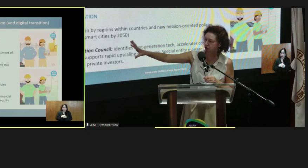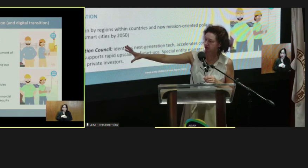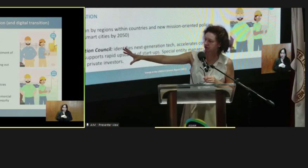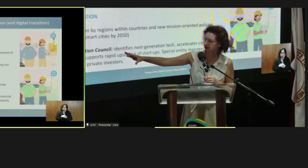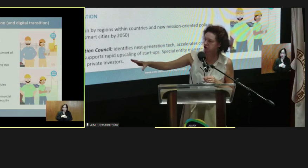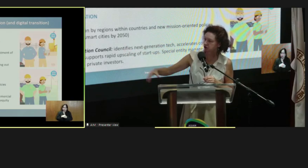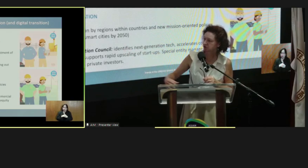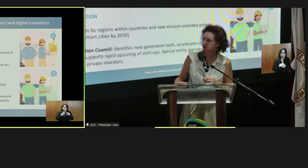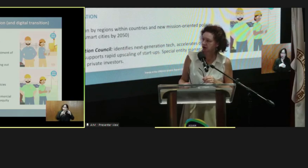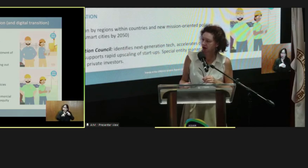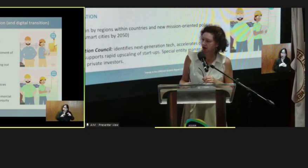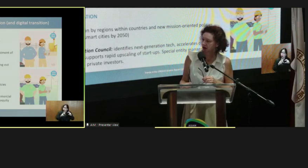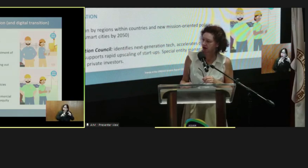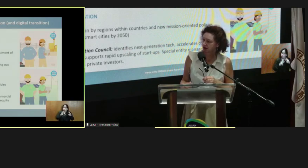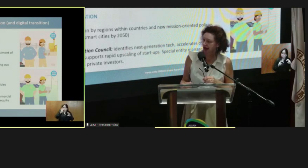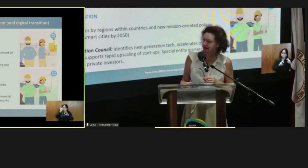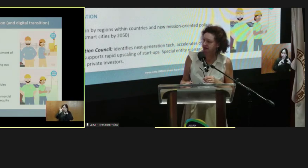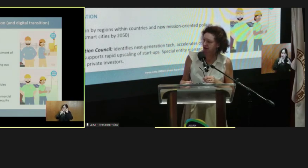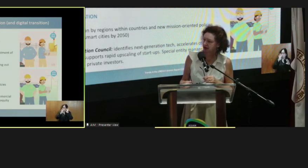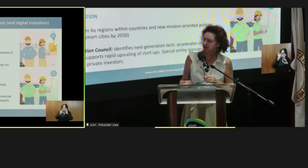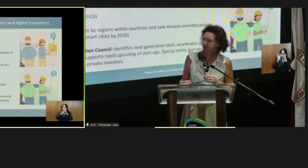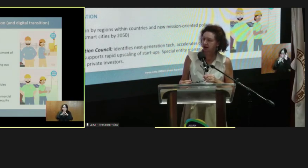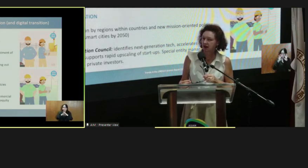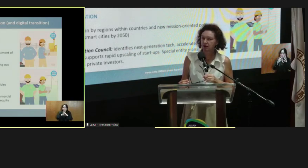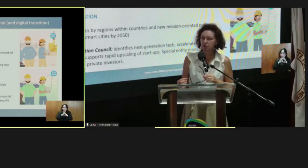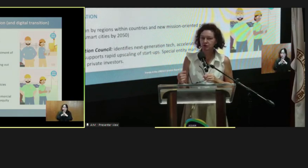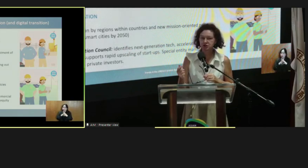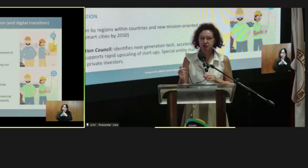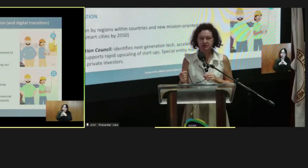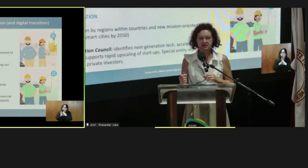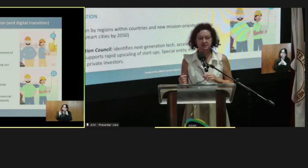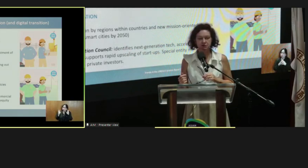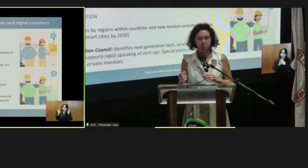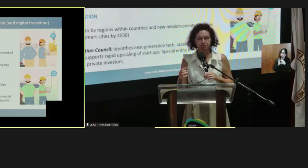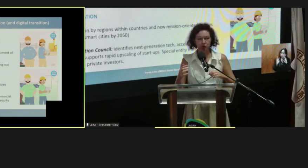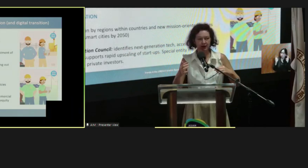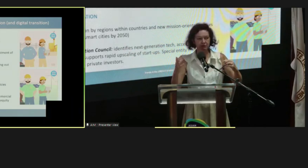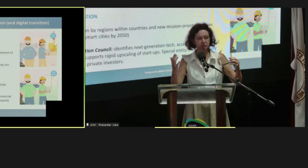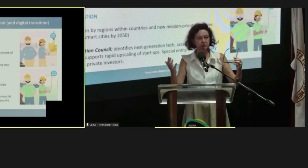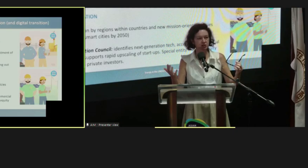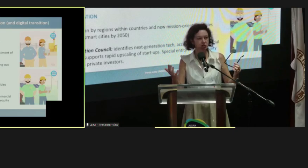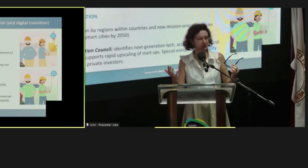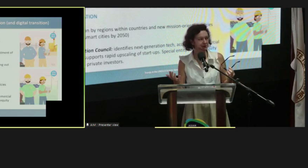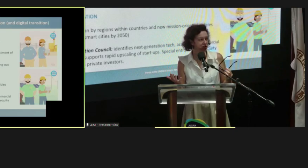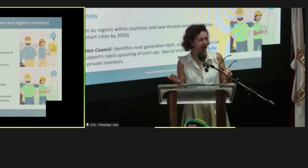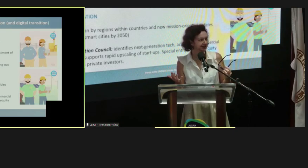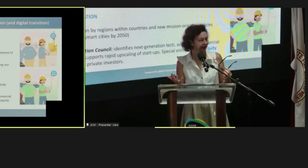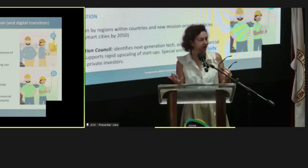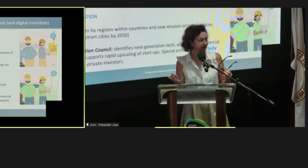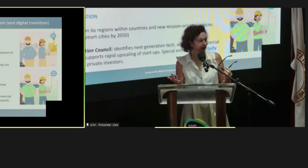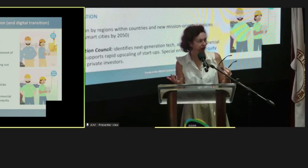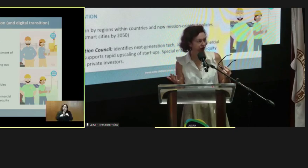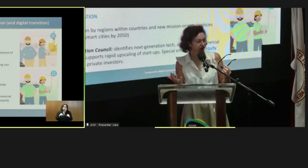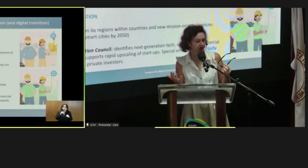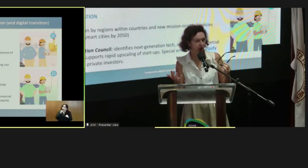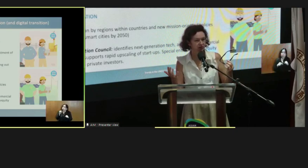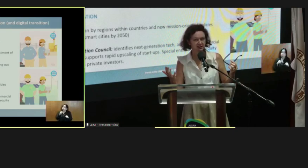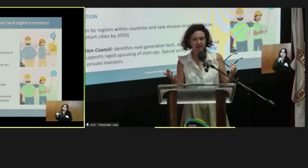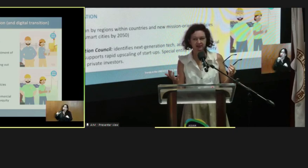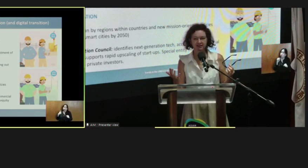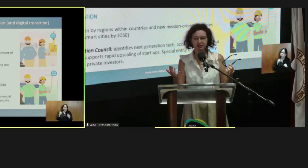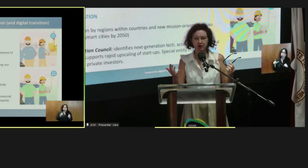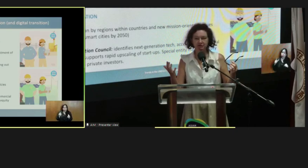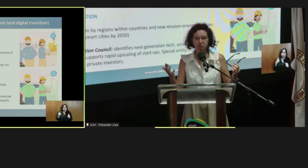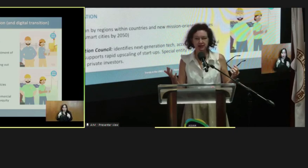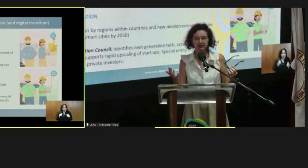a research and innovation aspect. Regions, not every region should specialize in everything, because